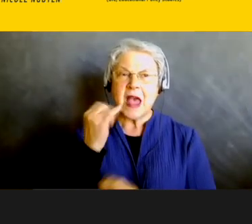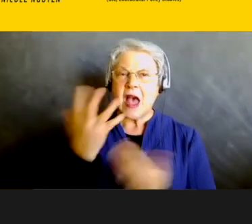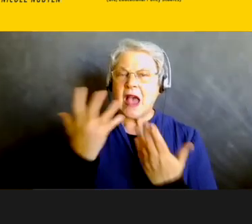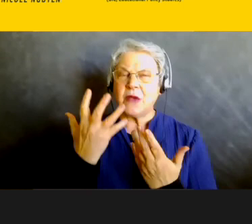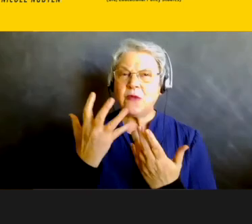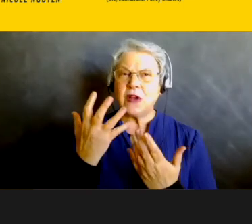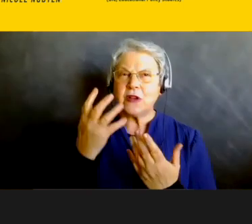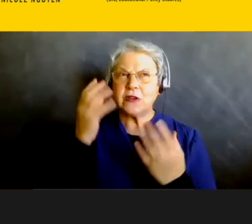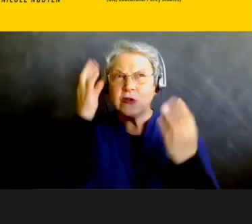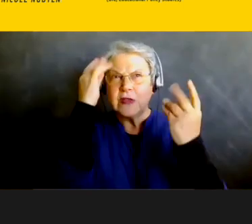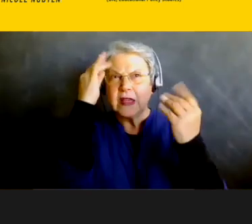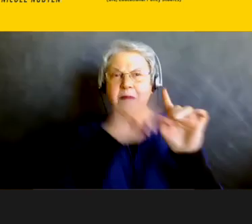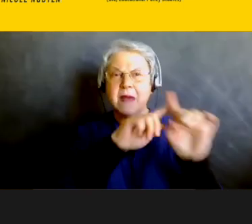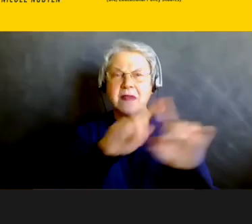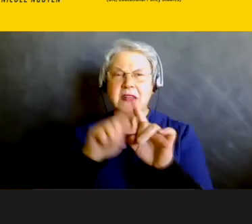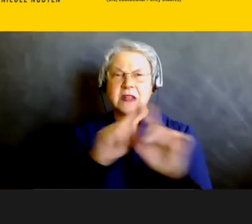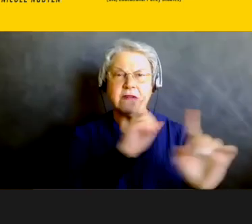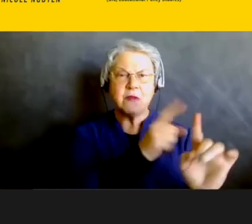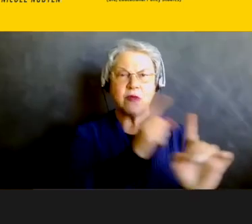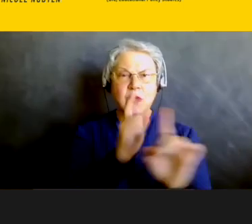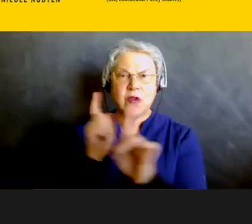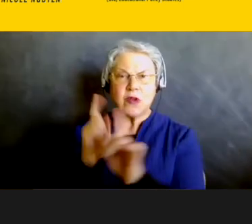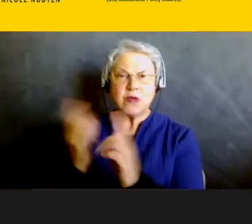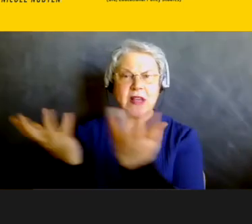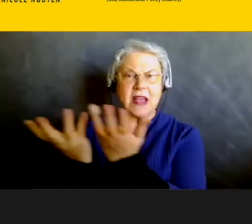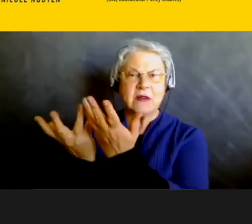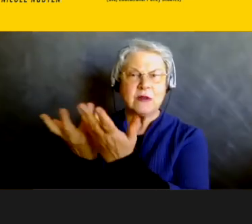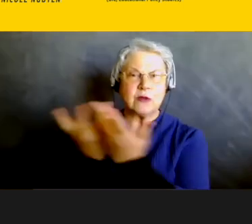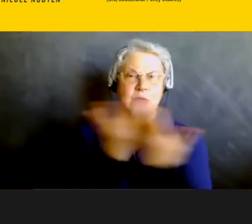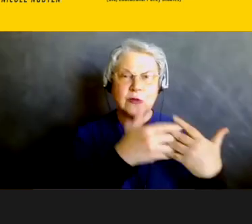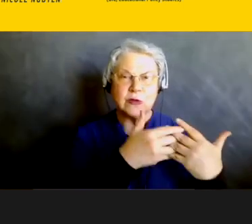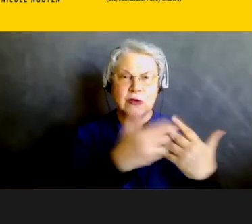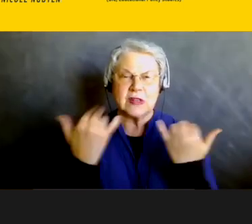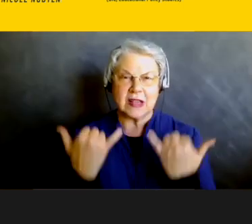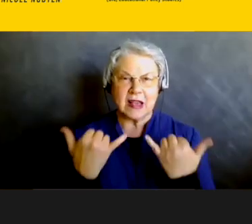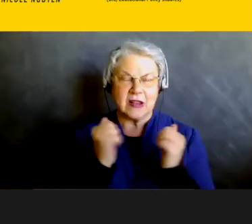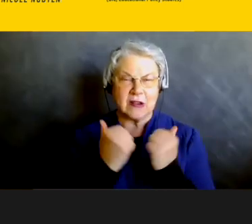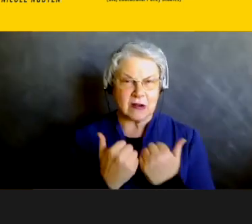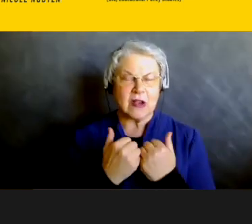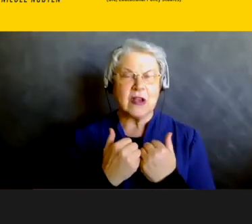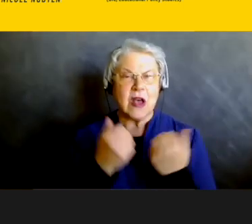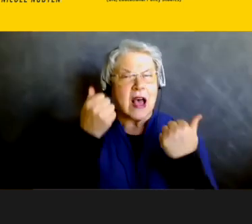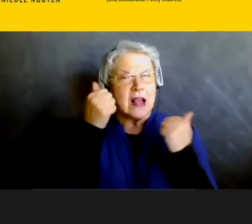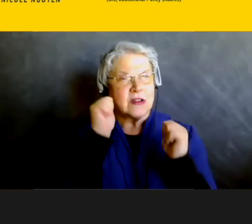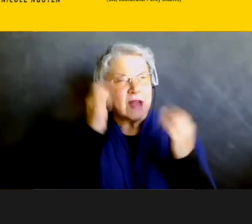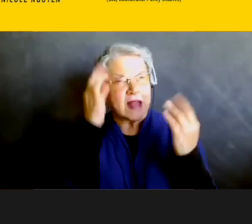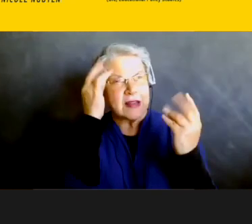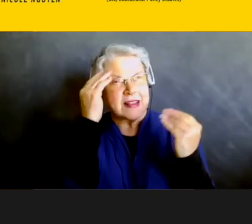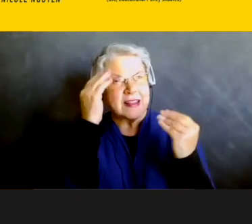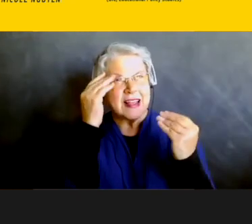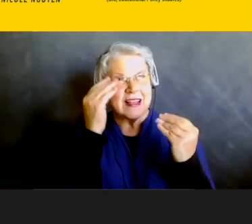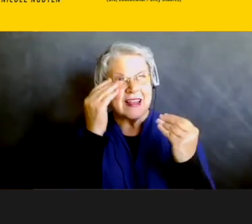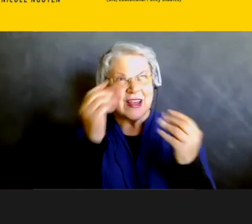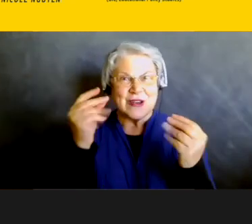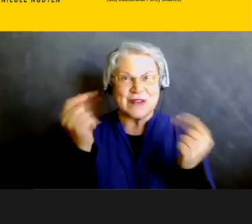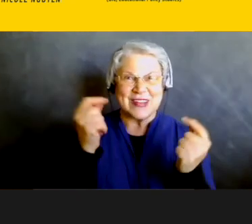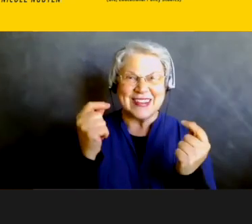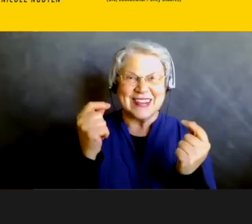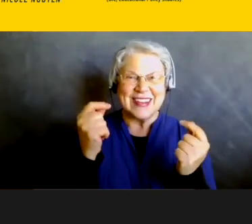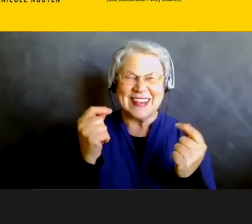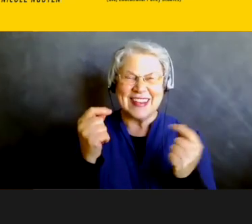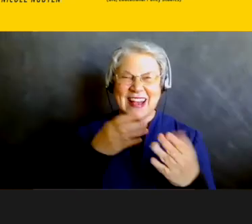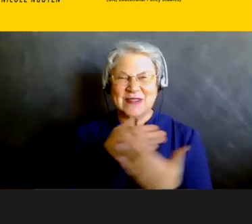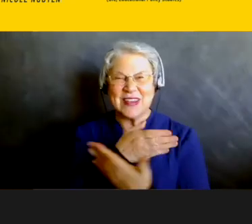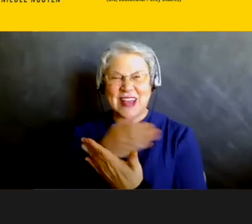of the different points that Jenna and Alison made in their comments as well. So I'm going to try and be thinking a little bit on the fly towards the end of my